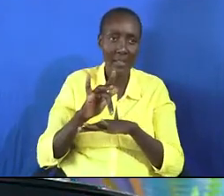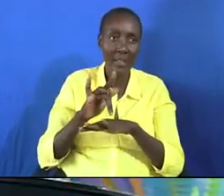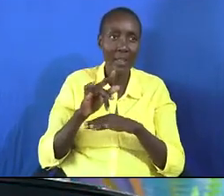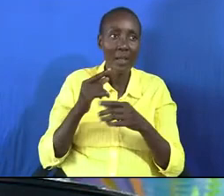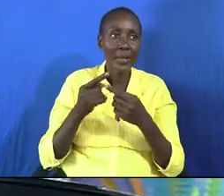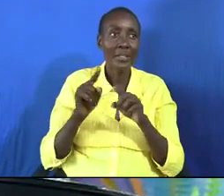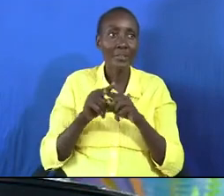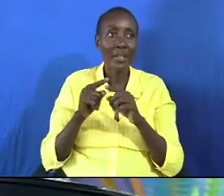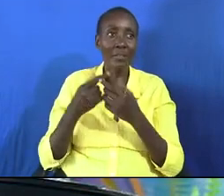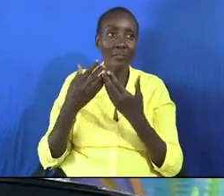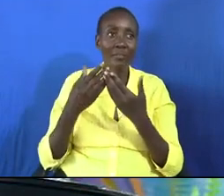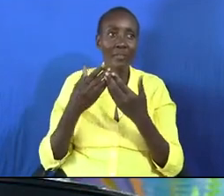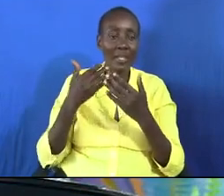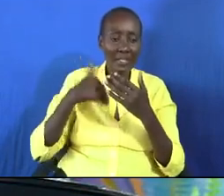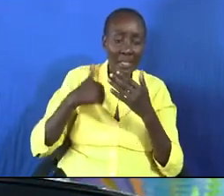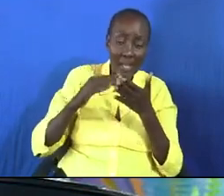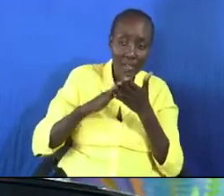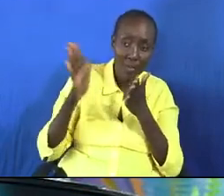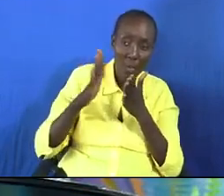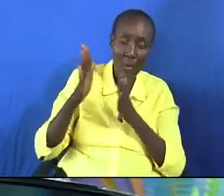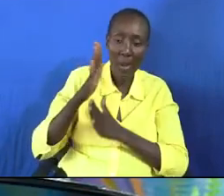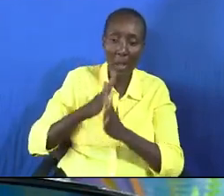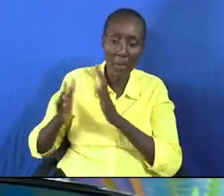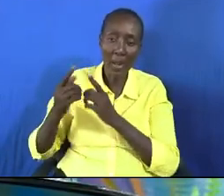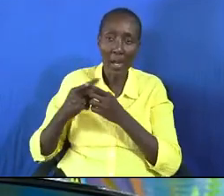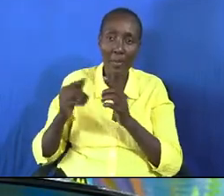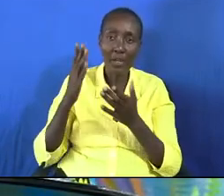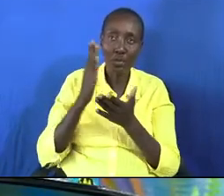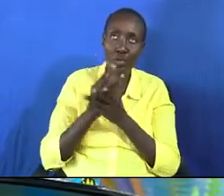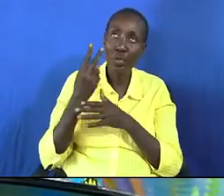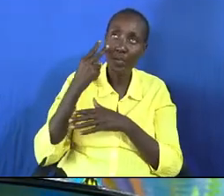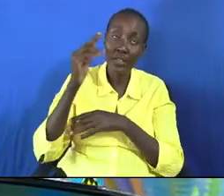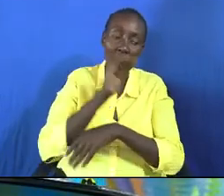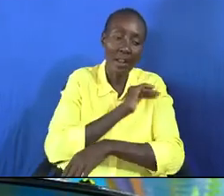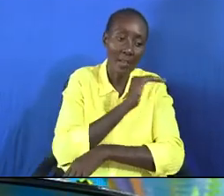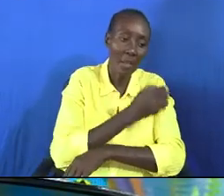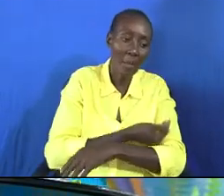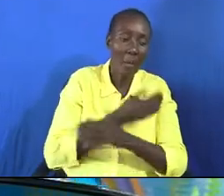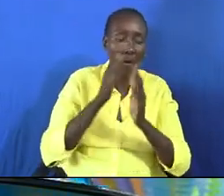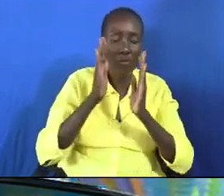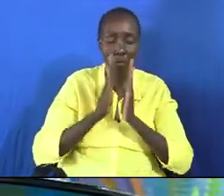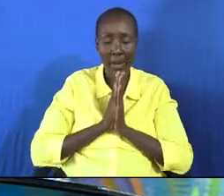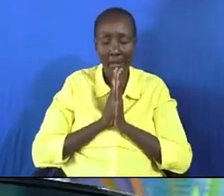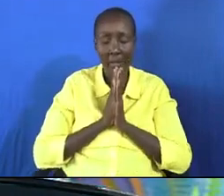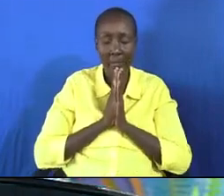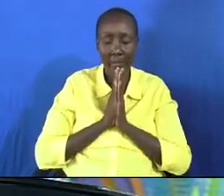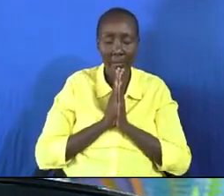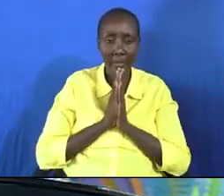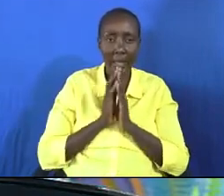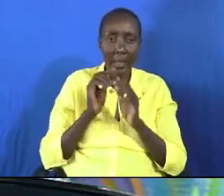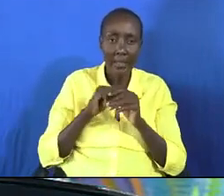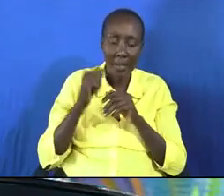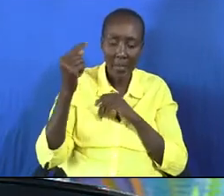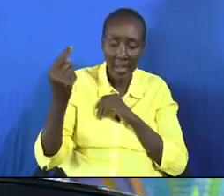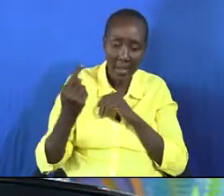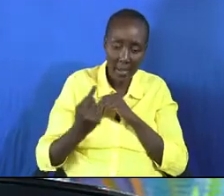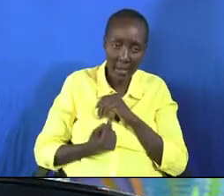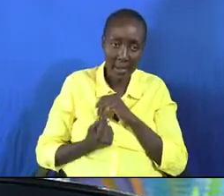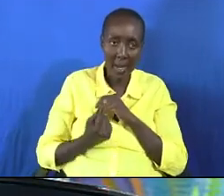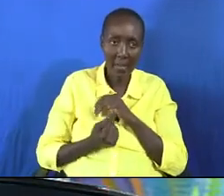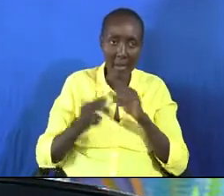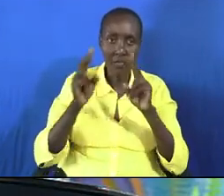has to go through many more, but we have seen the power of prayer. And when I come here on